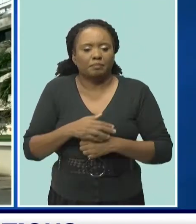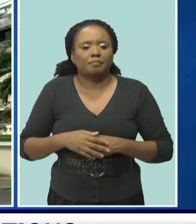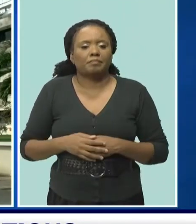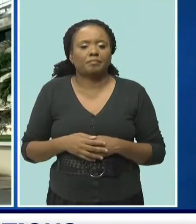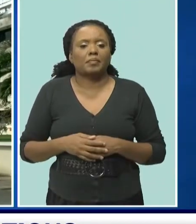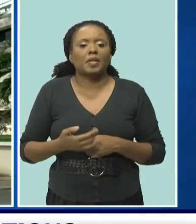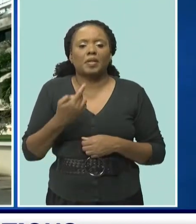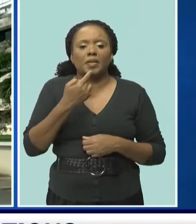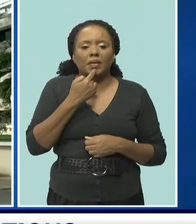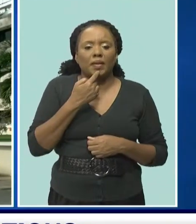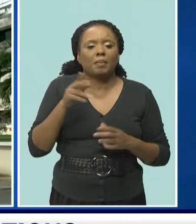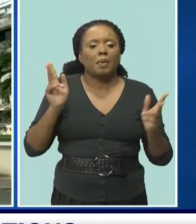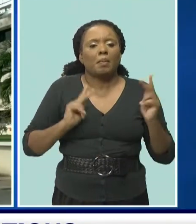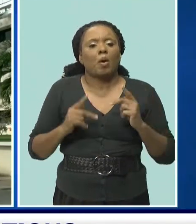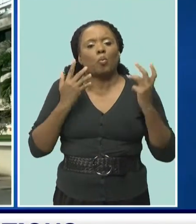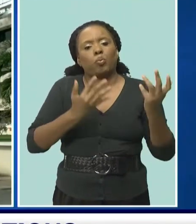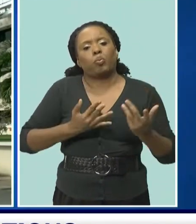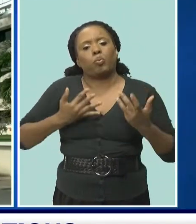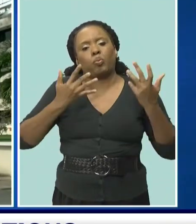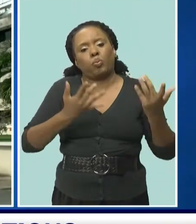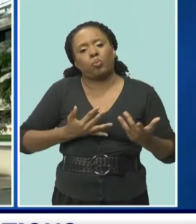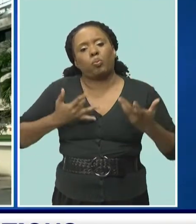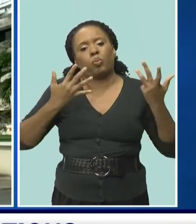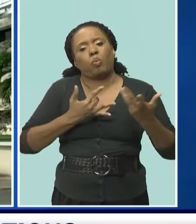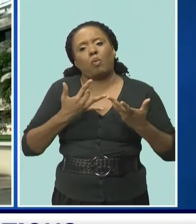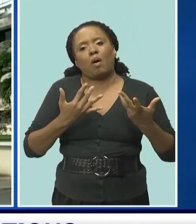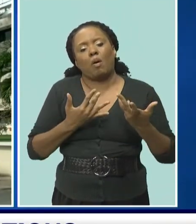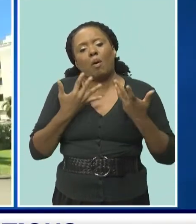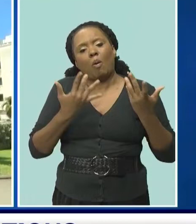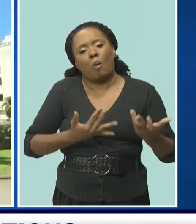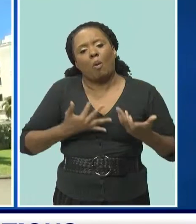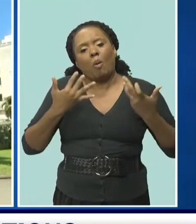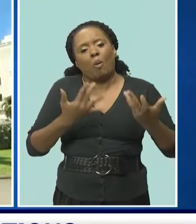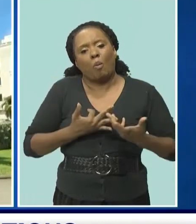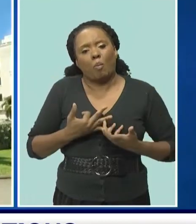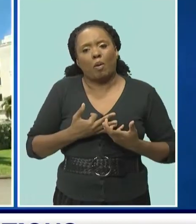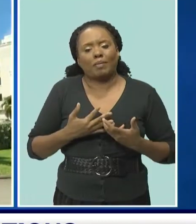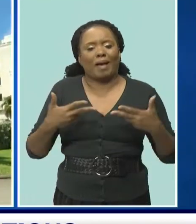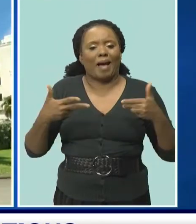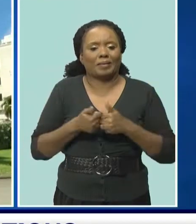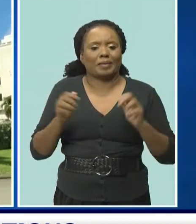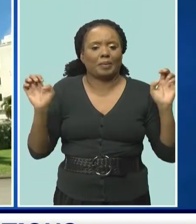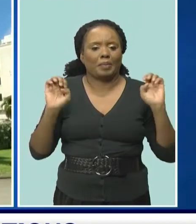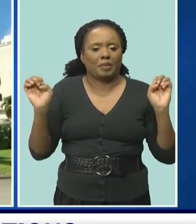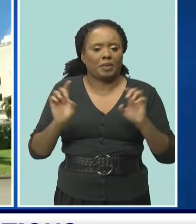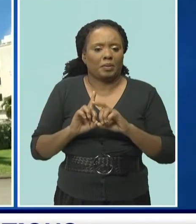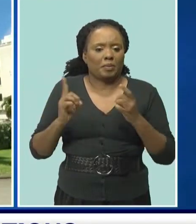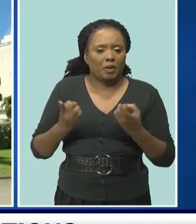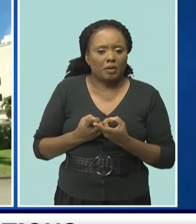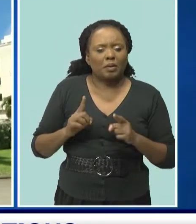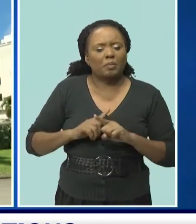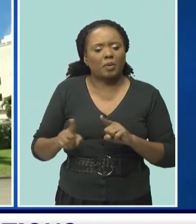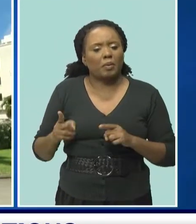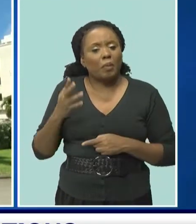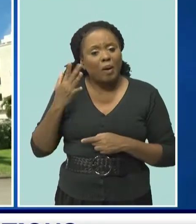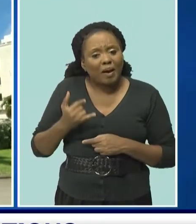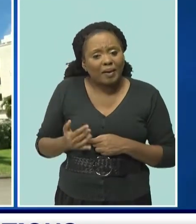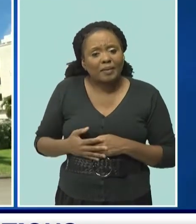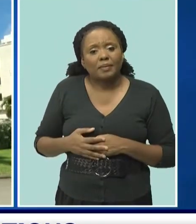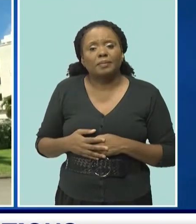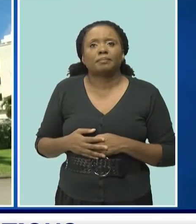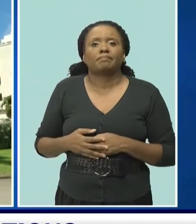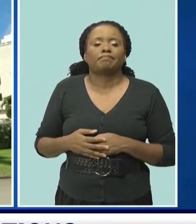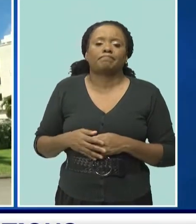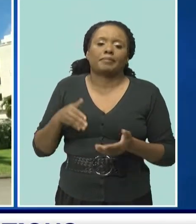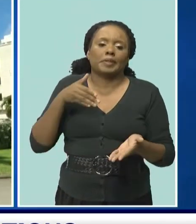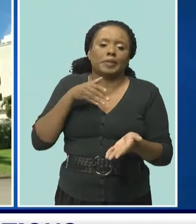and Emergency Department were due to a number of factors, including bed availability and doctors awaiting lab test results. Dr.